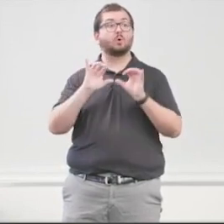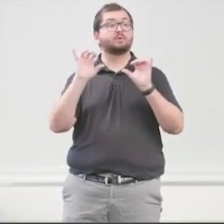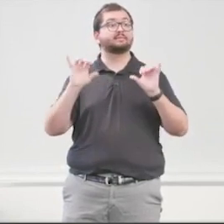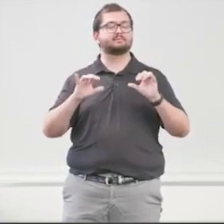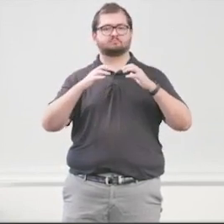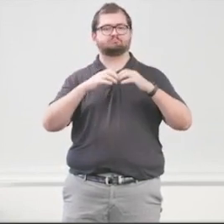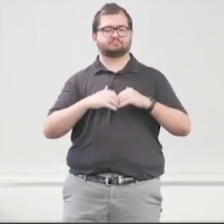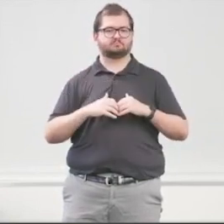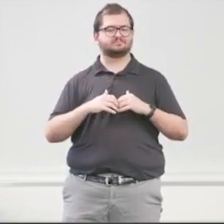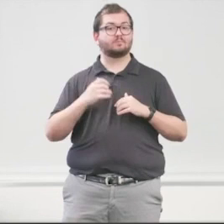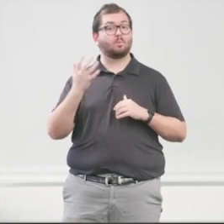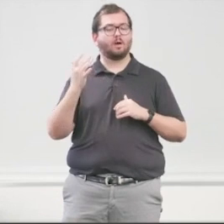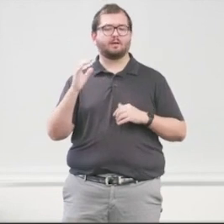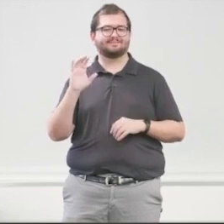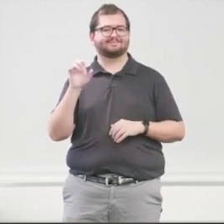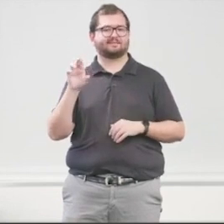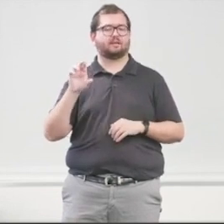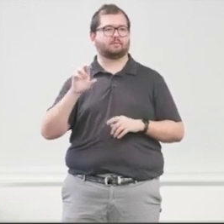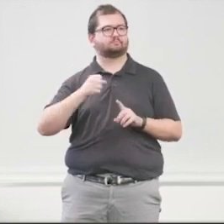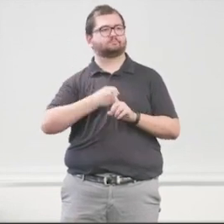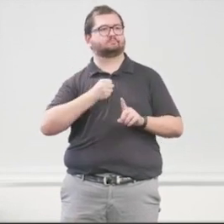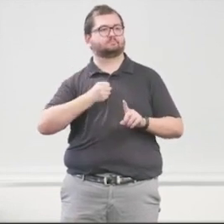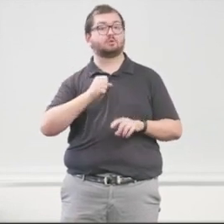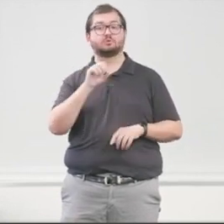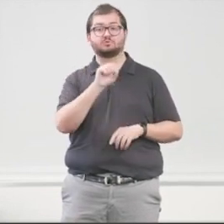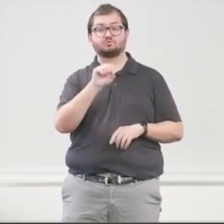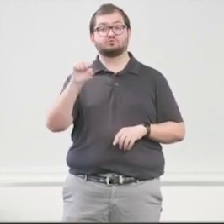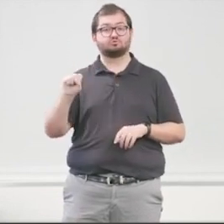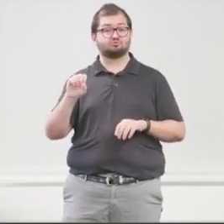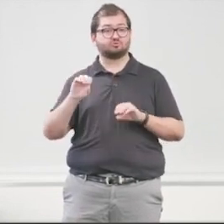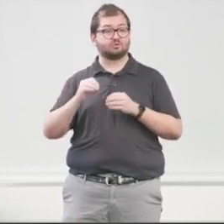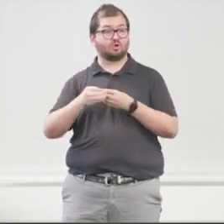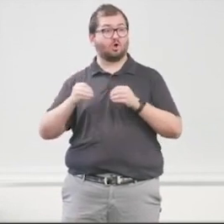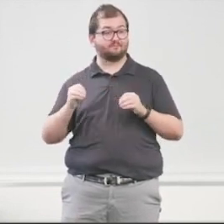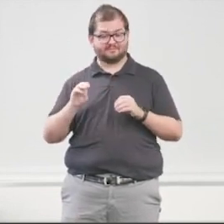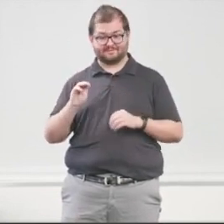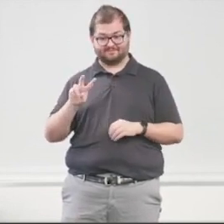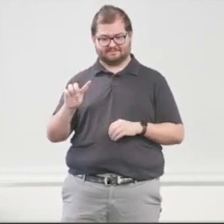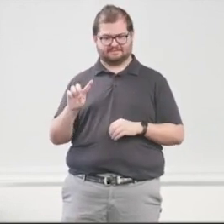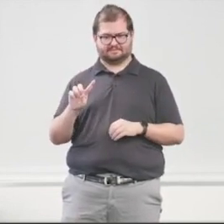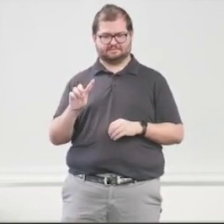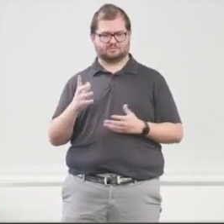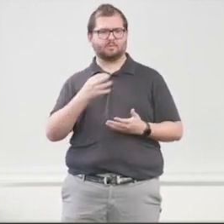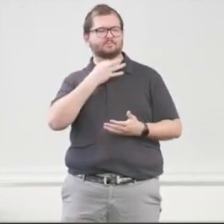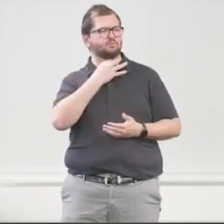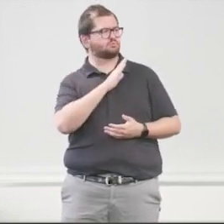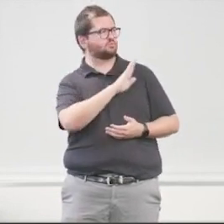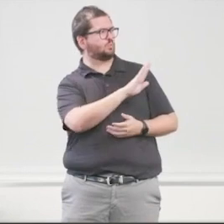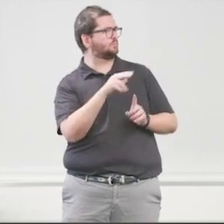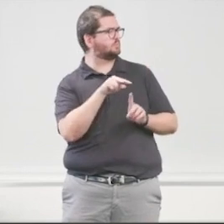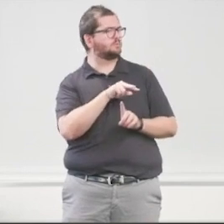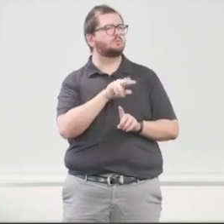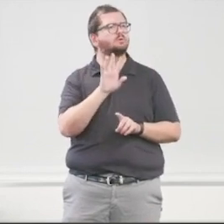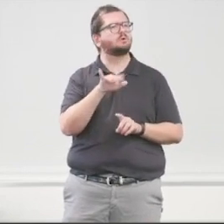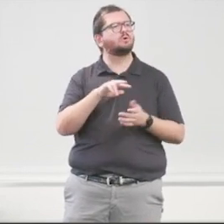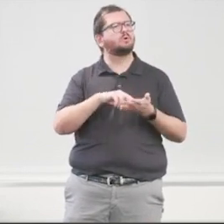cyber incident that happened. Social Security Office, MVD. How did that look on your end? Are you talking about